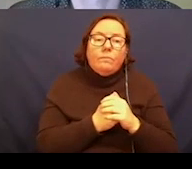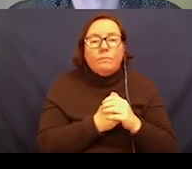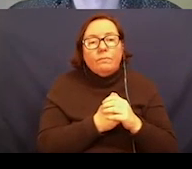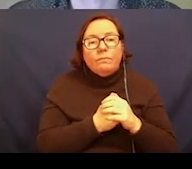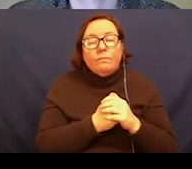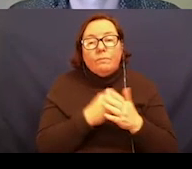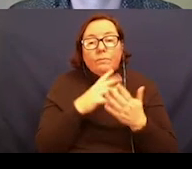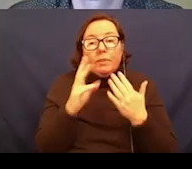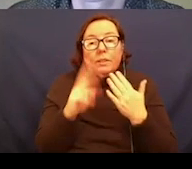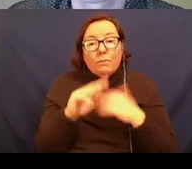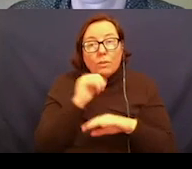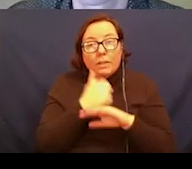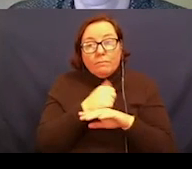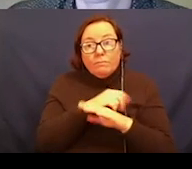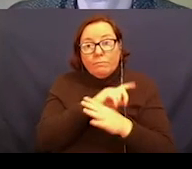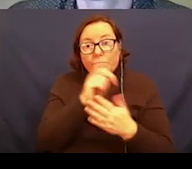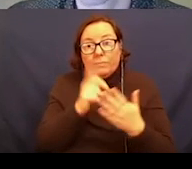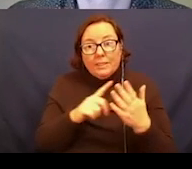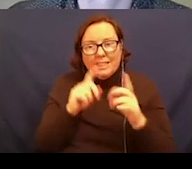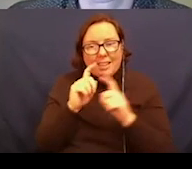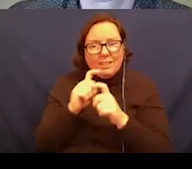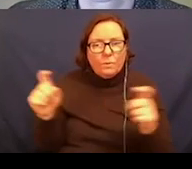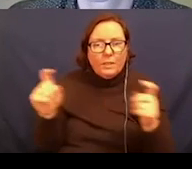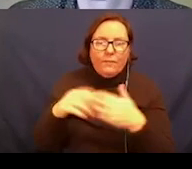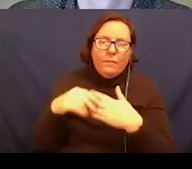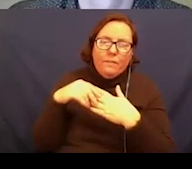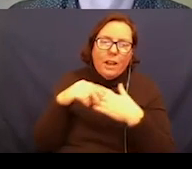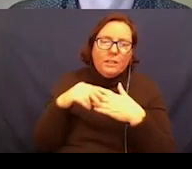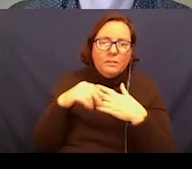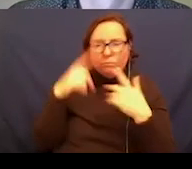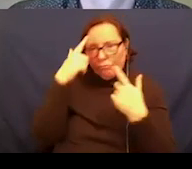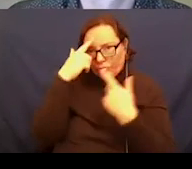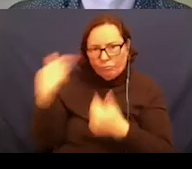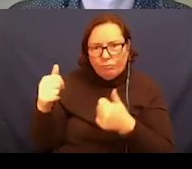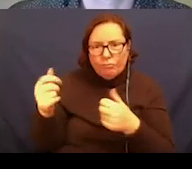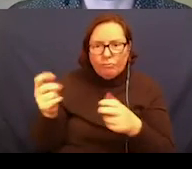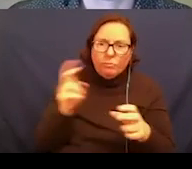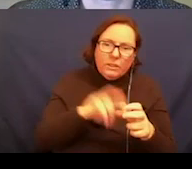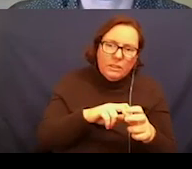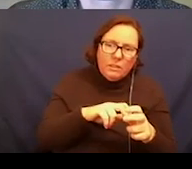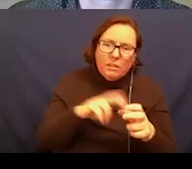The program is designed to give you maximum flexibility.